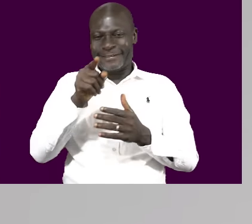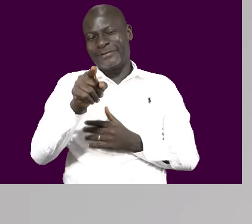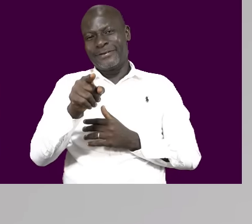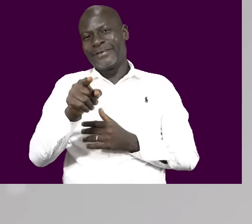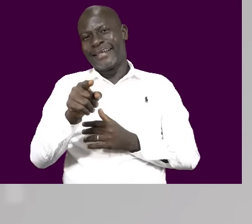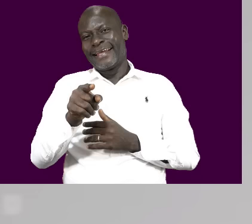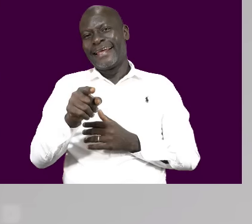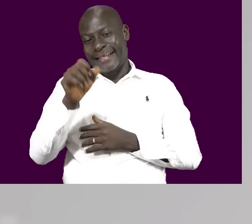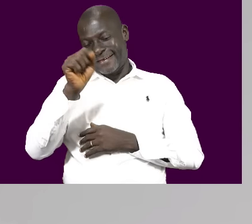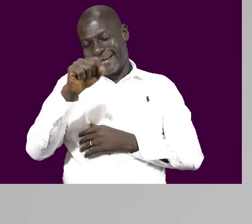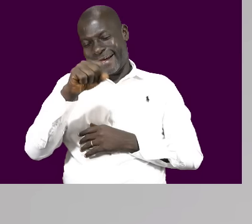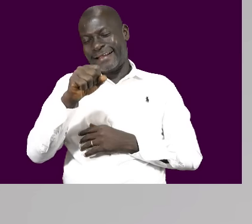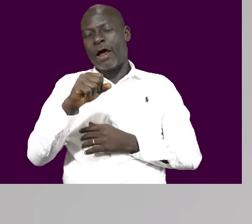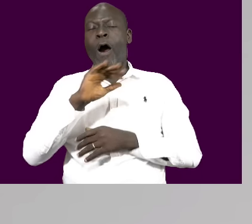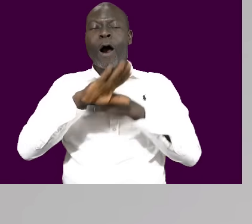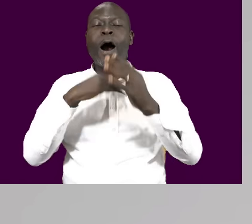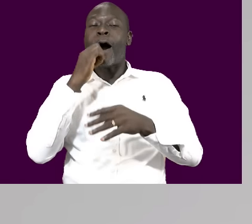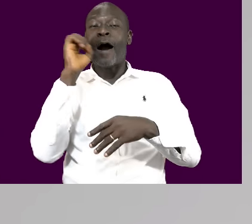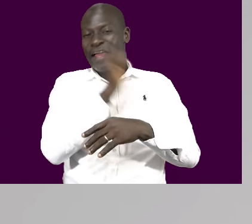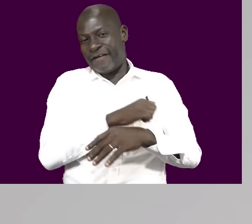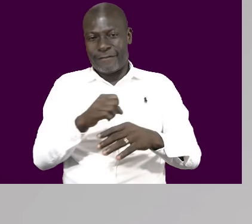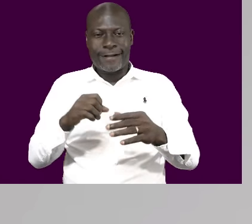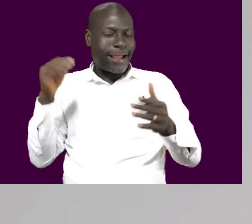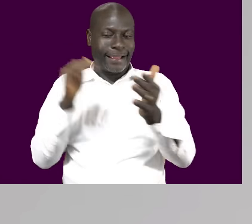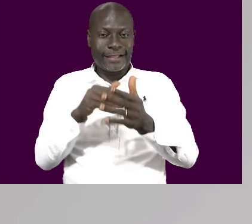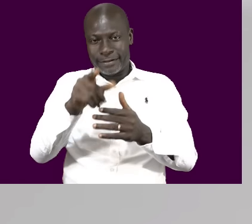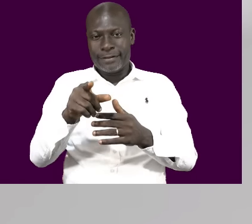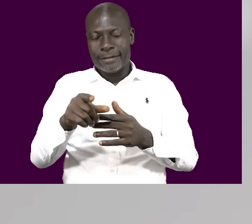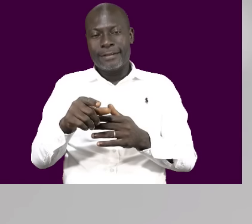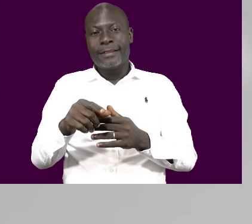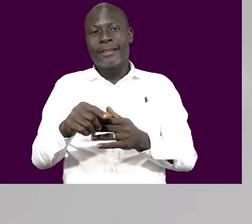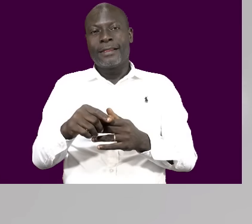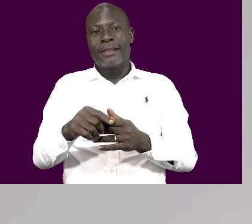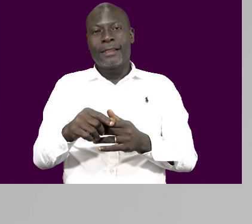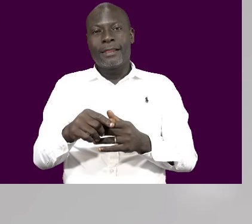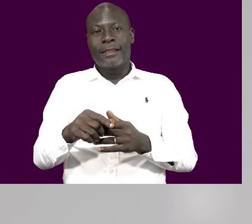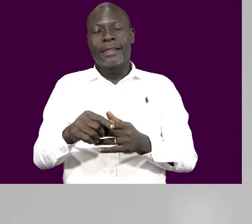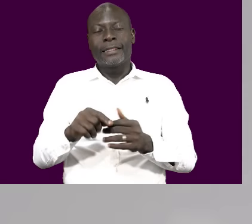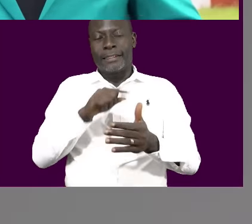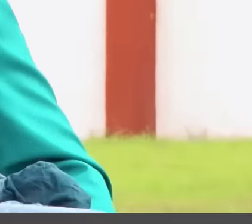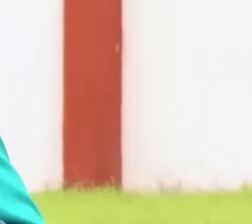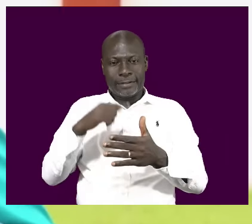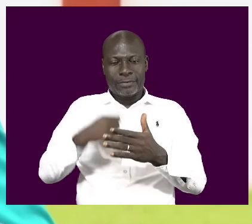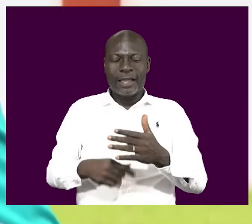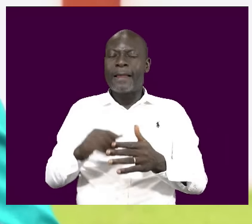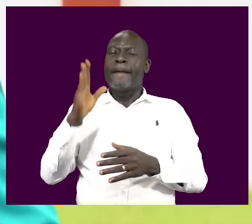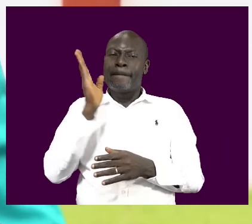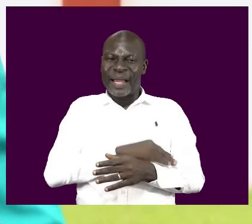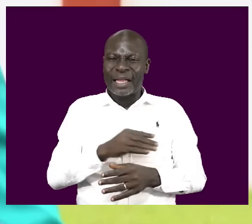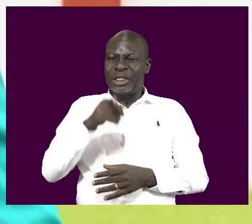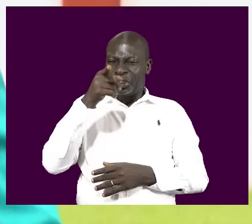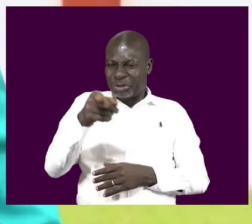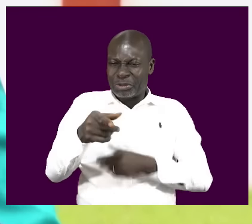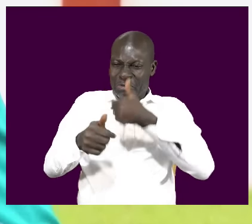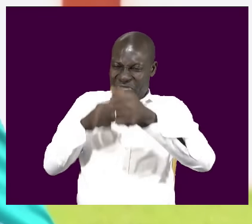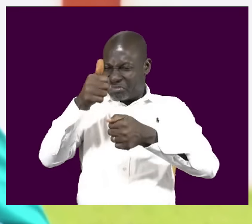say all kinds of evil against you. Akwa we. Wo ye nipa boni fo wo ye dia ben e dia sha se ensam wo